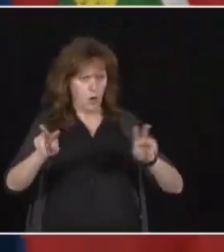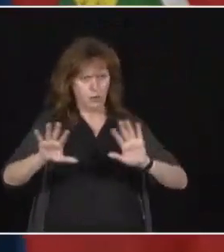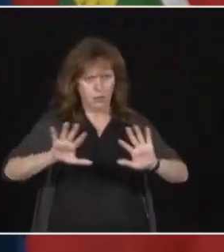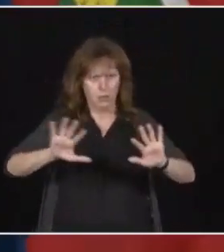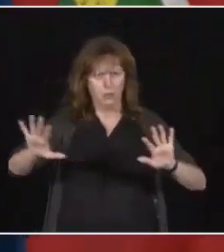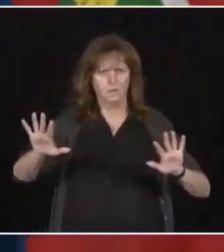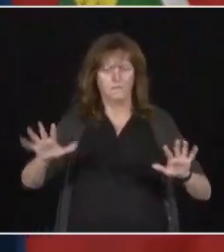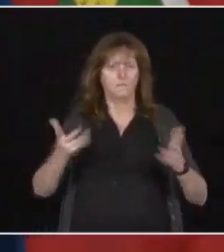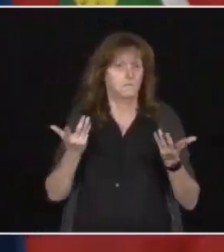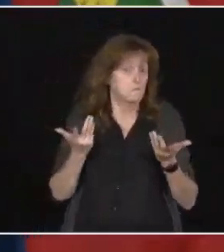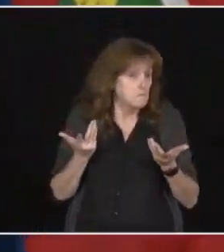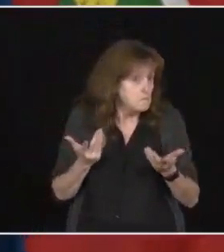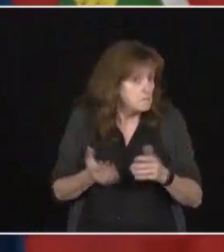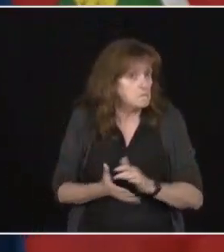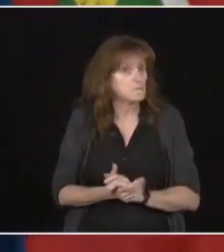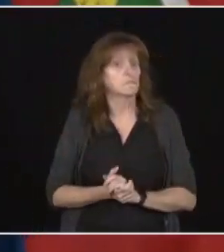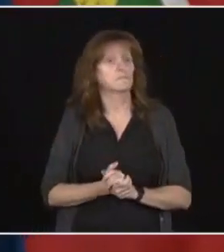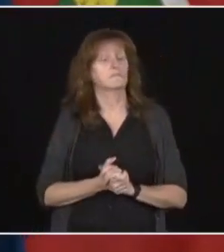Next question.